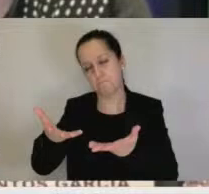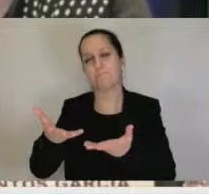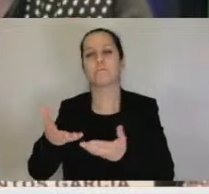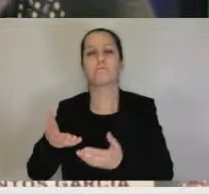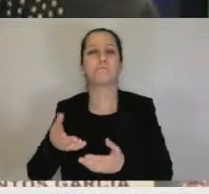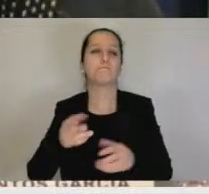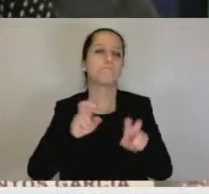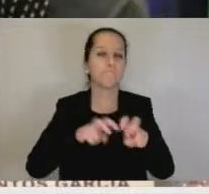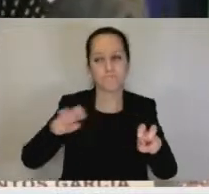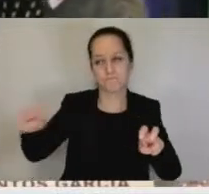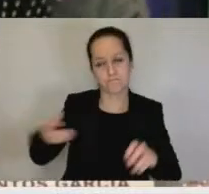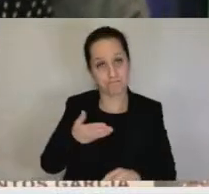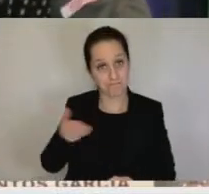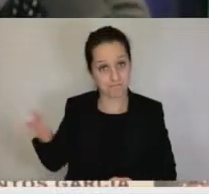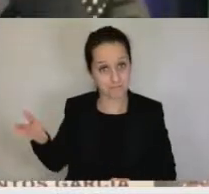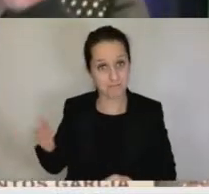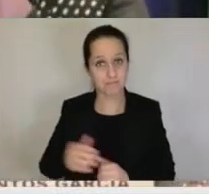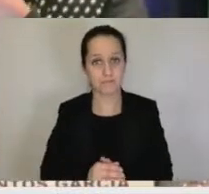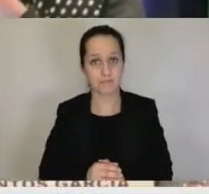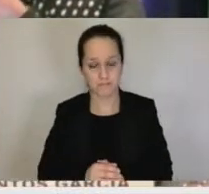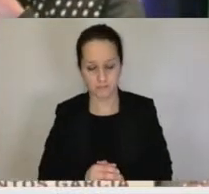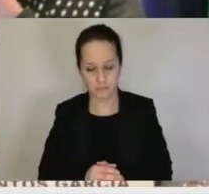And we'll hear from